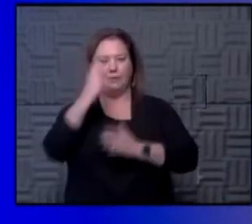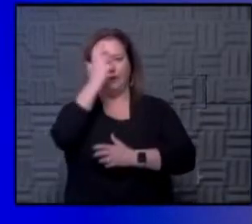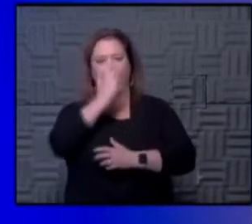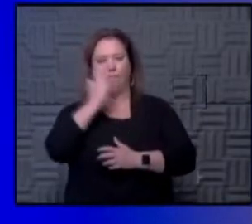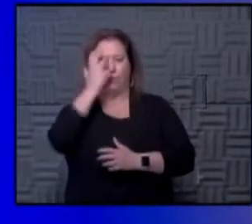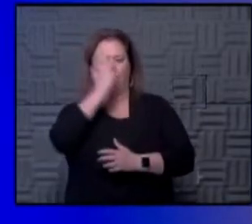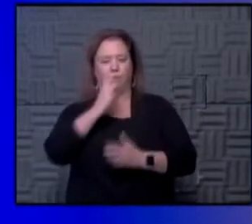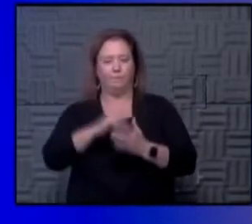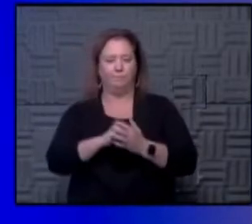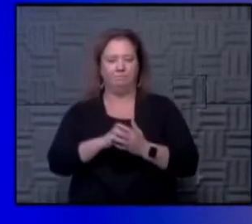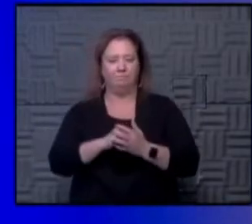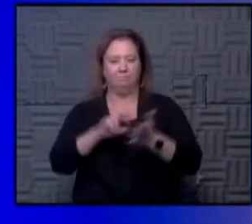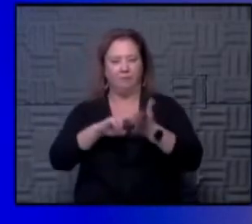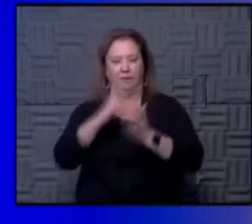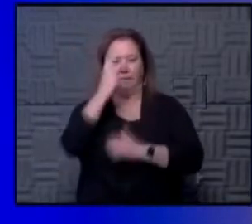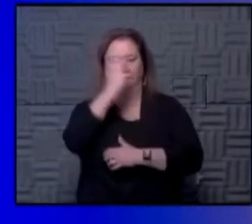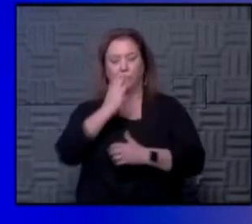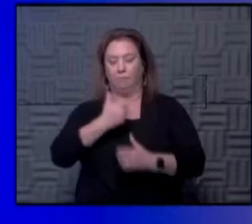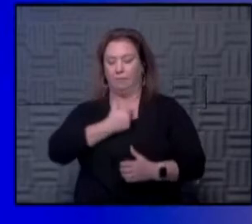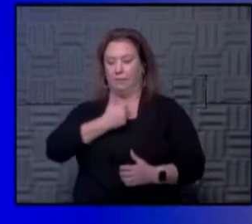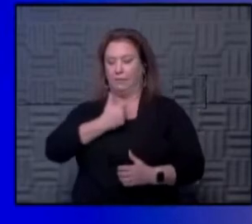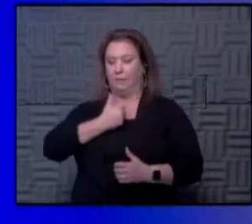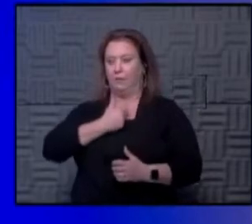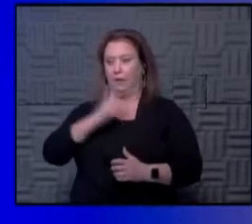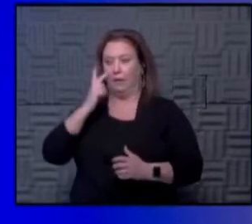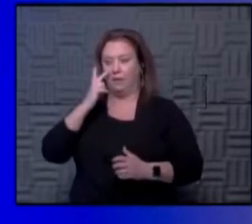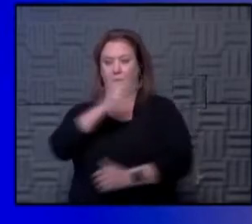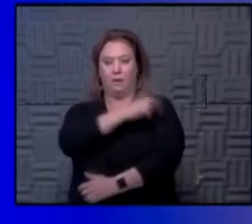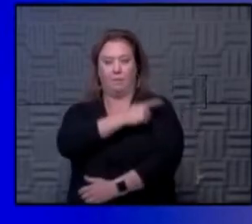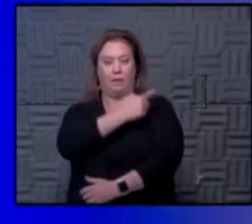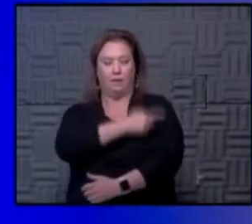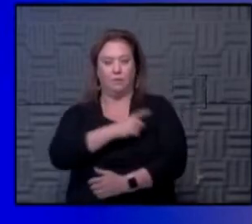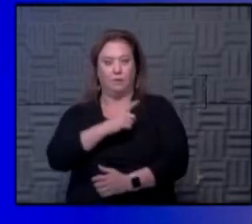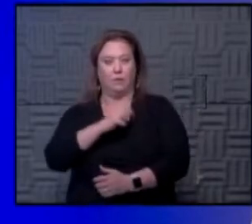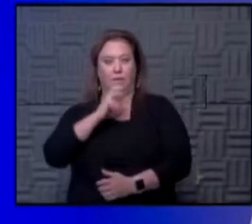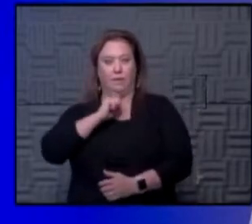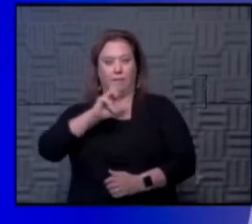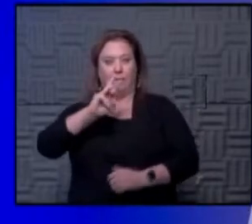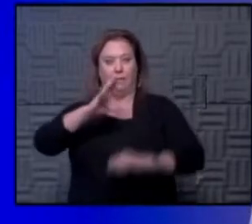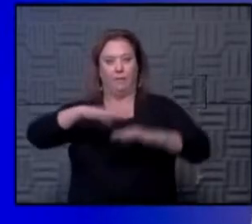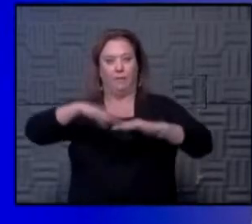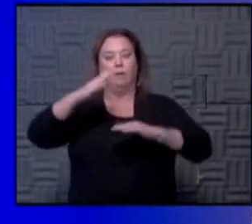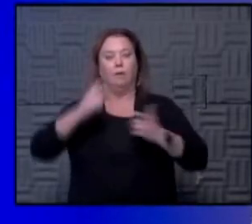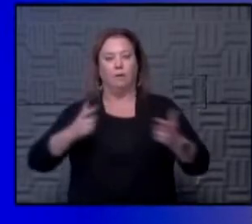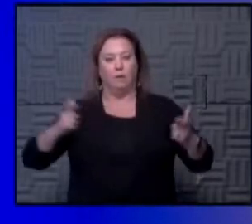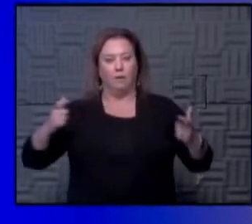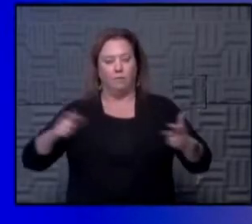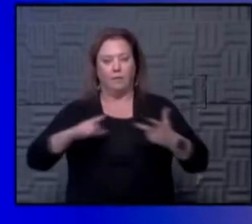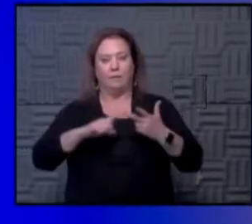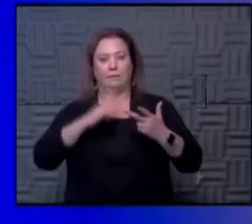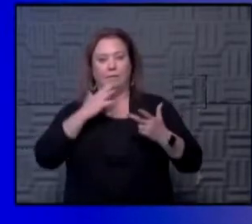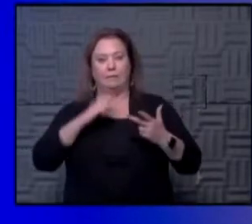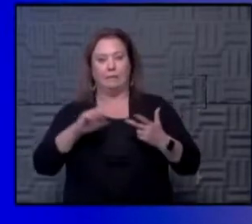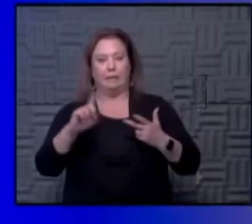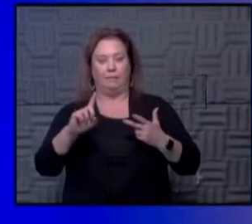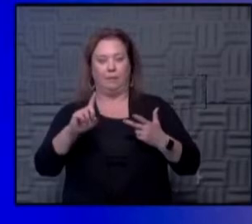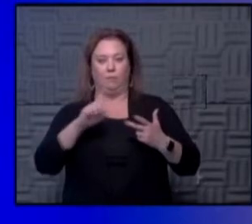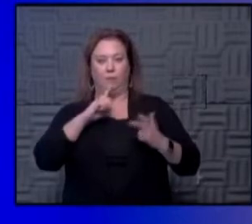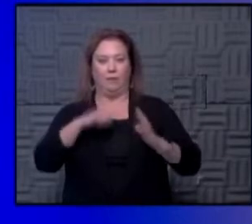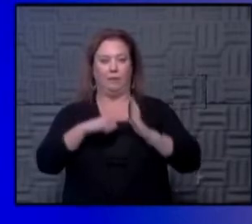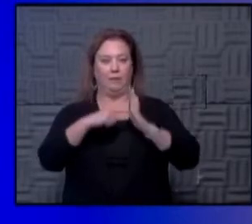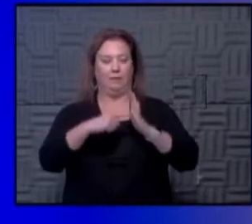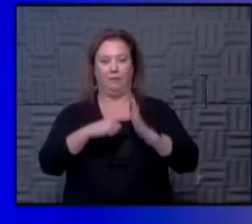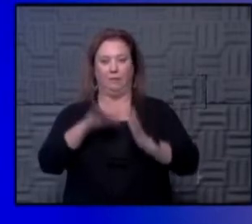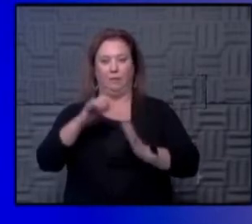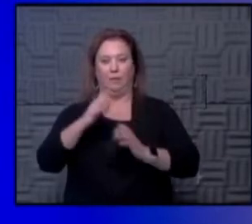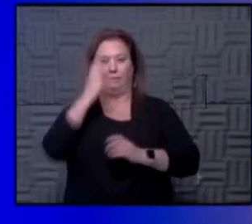confusion. I know that myself, I saw a patient who was over 65, obese, diabetic, really presented only